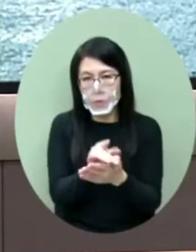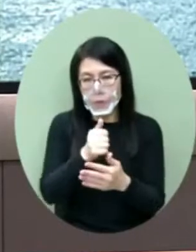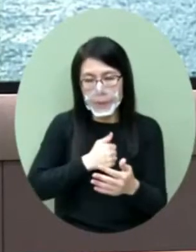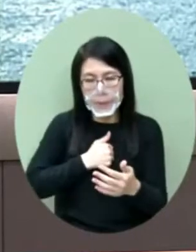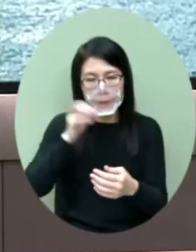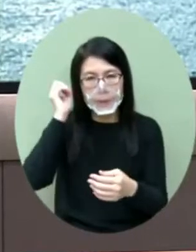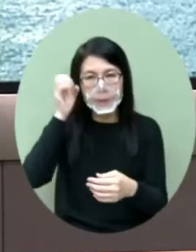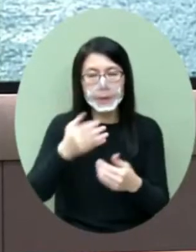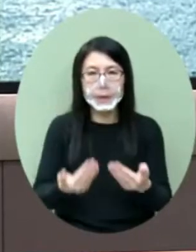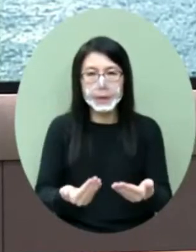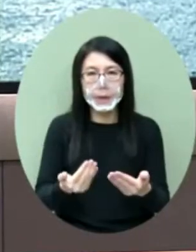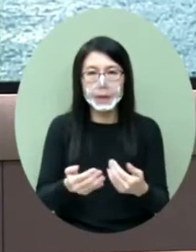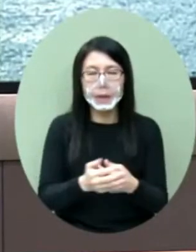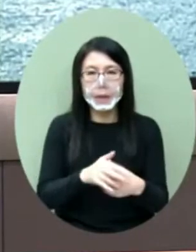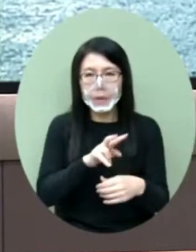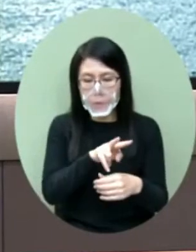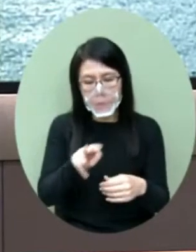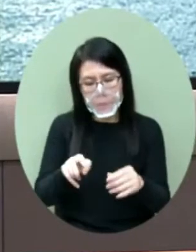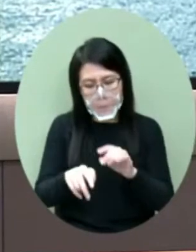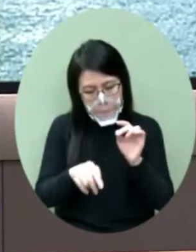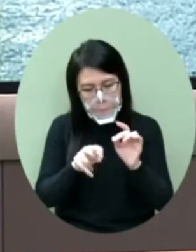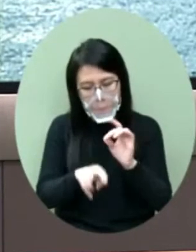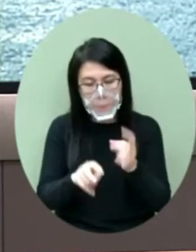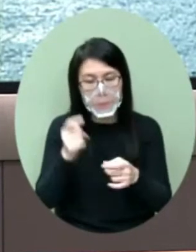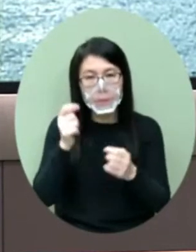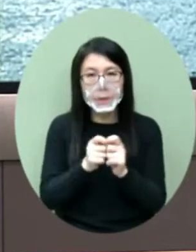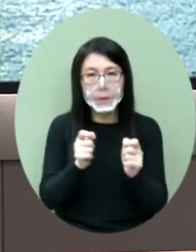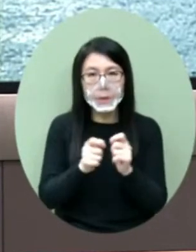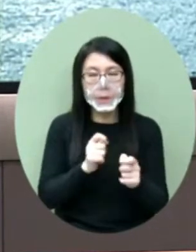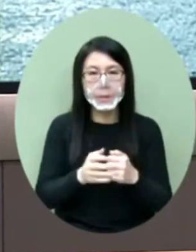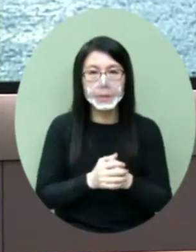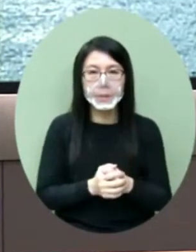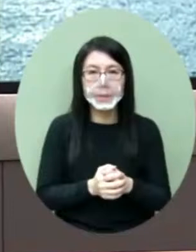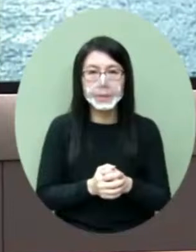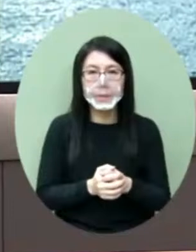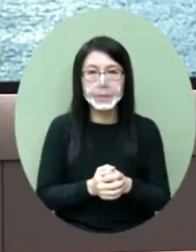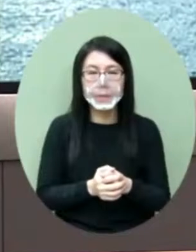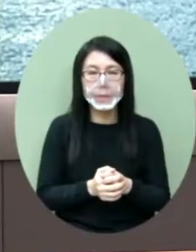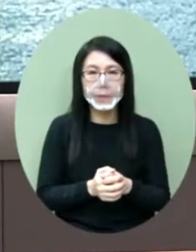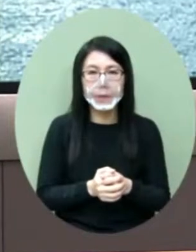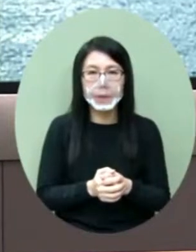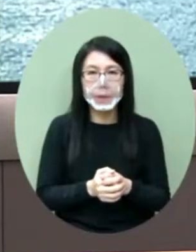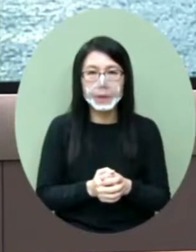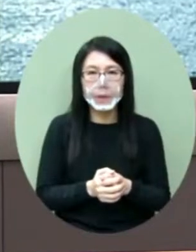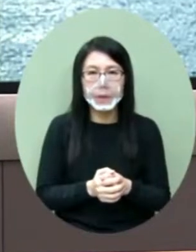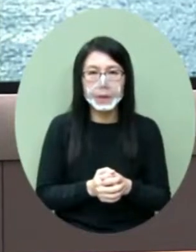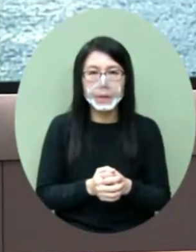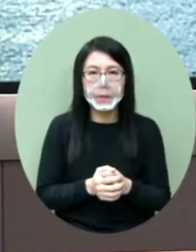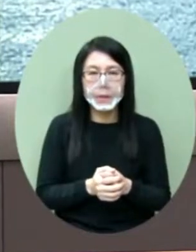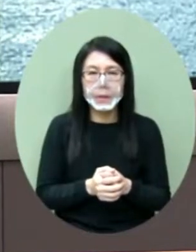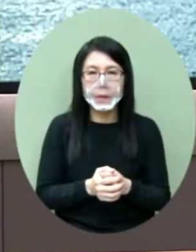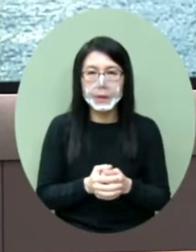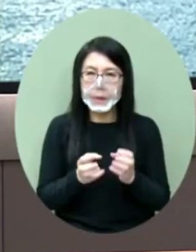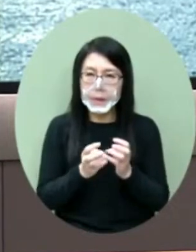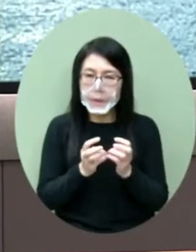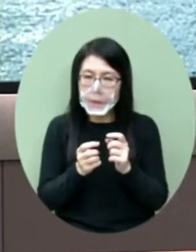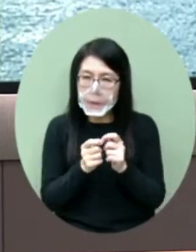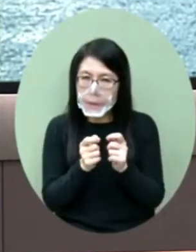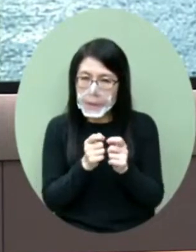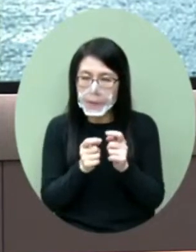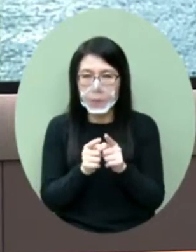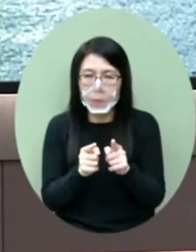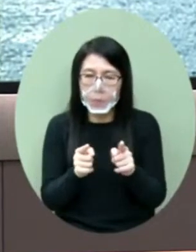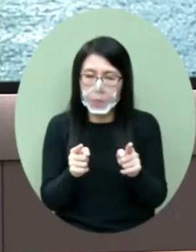process. It includes a very meticulous process, including reviewed admission process, the